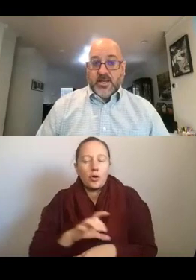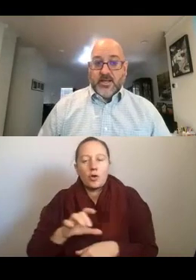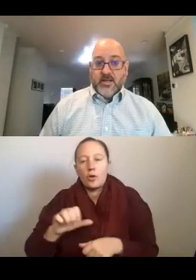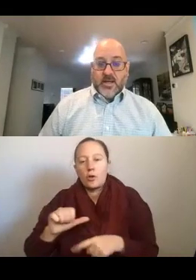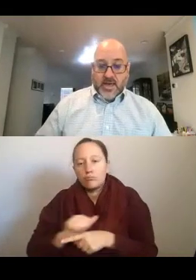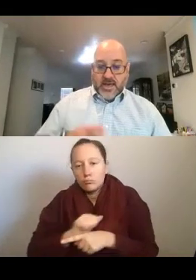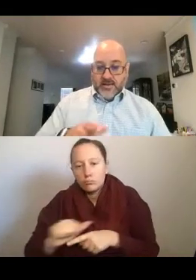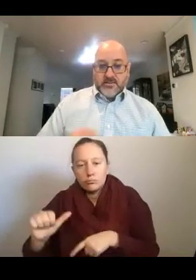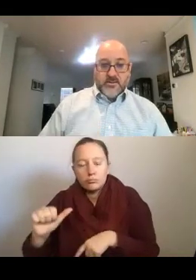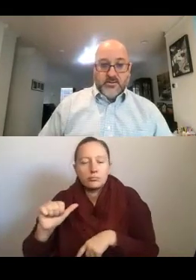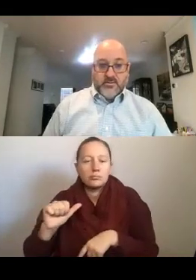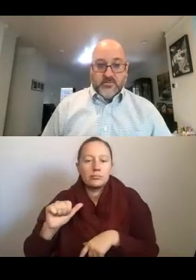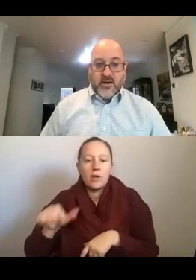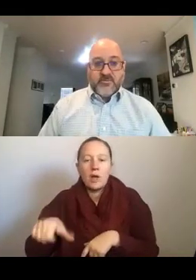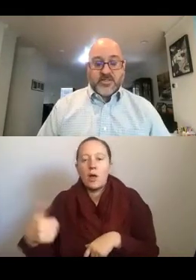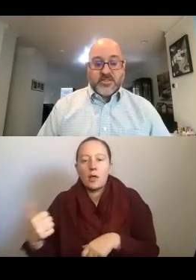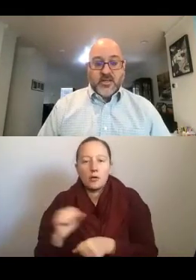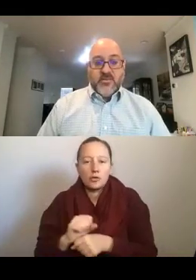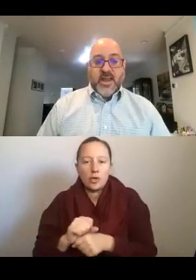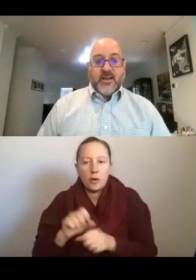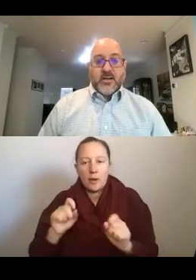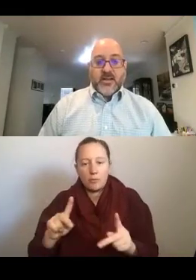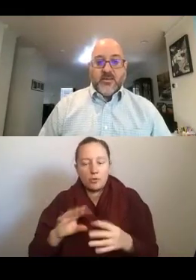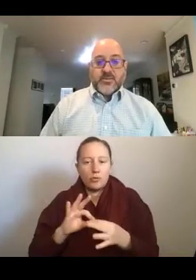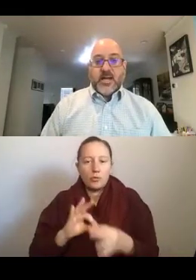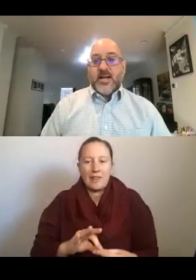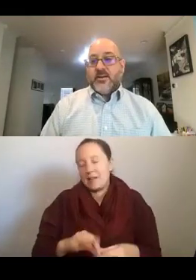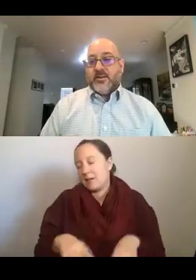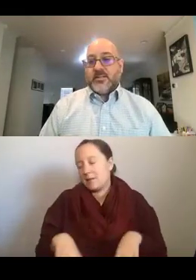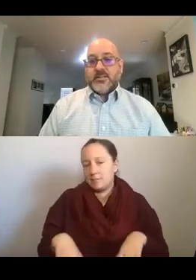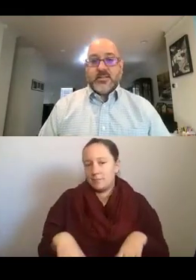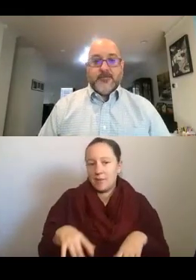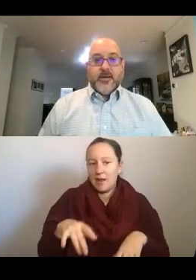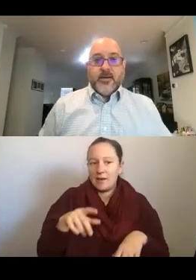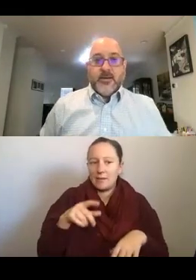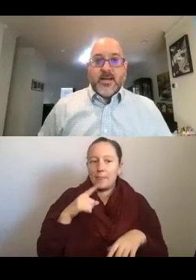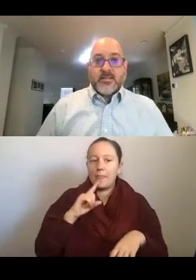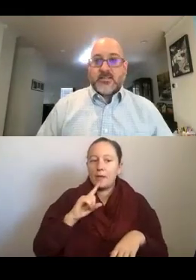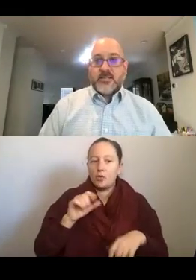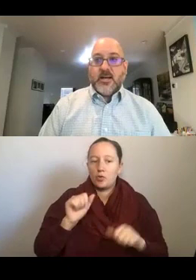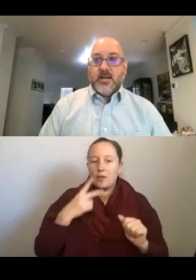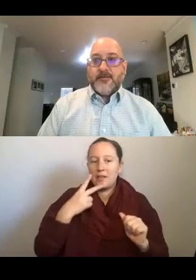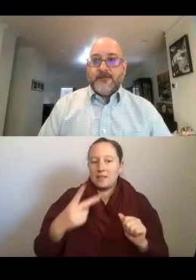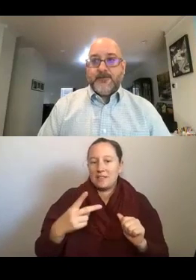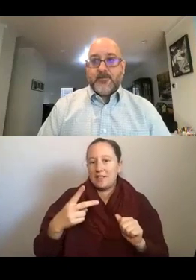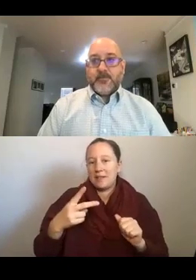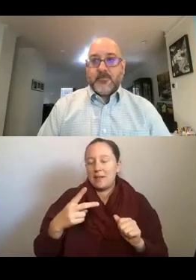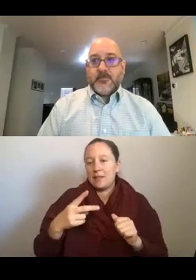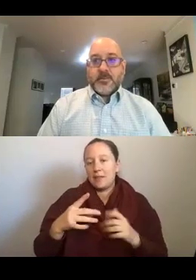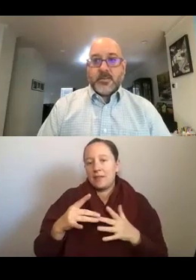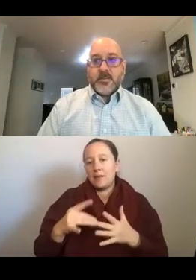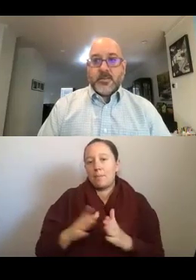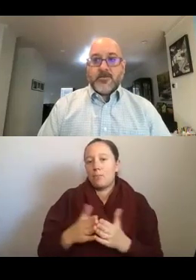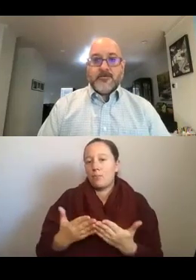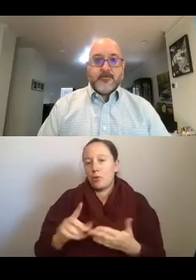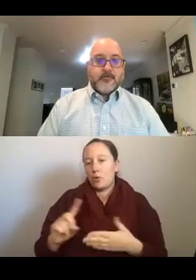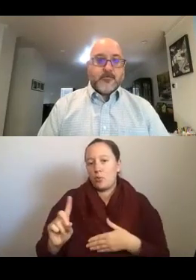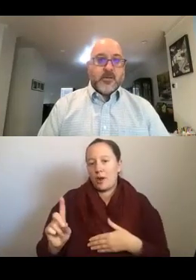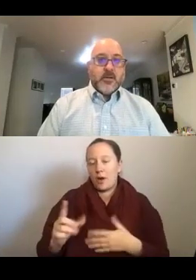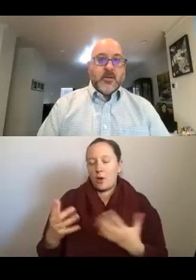job related, and reference there in those guide notices. Next slide.